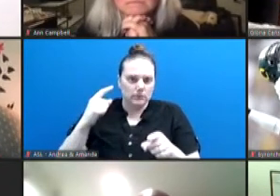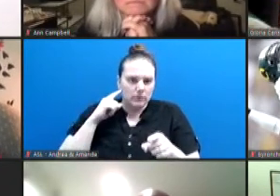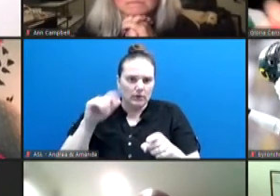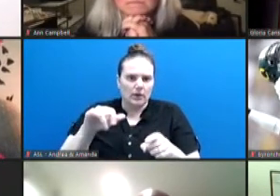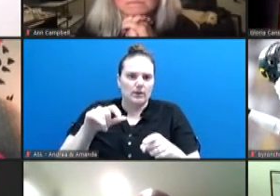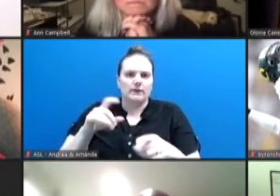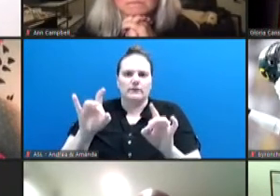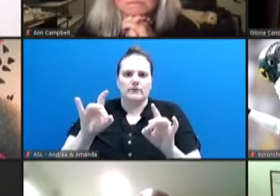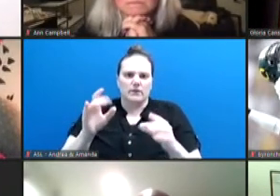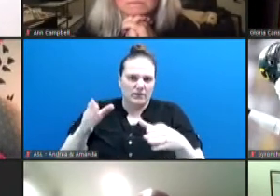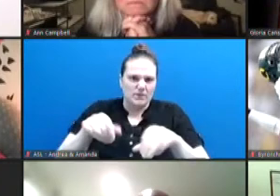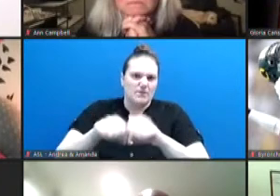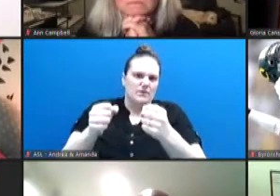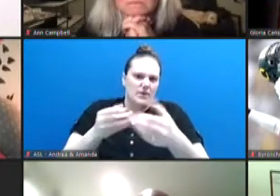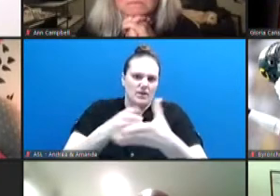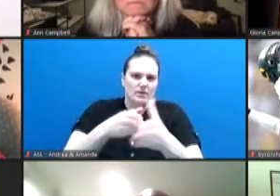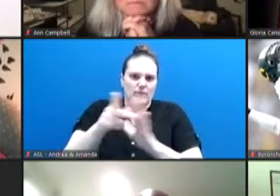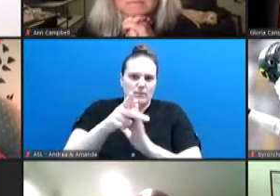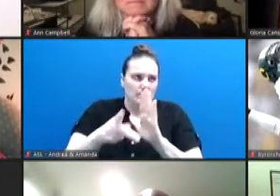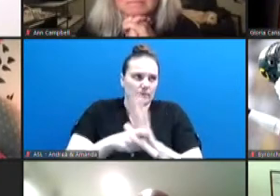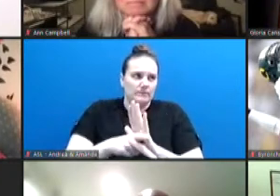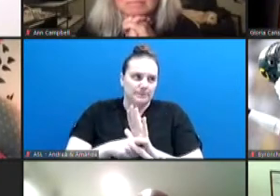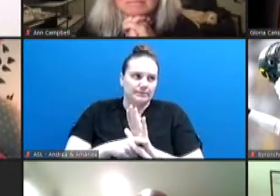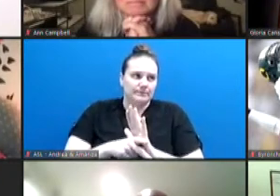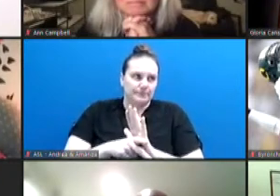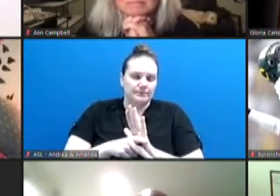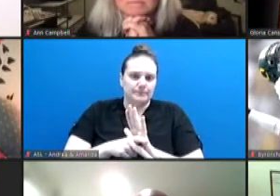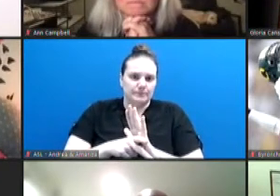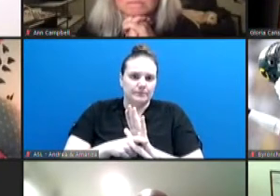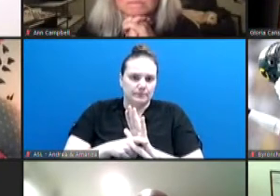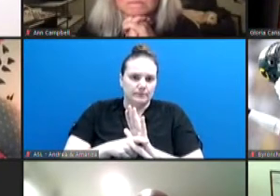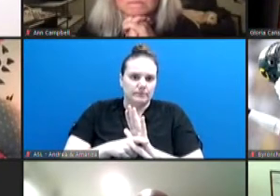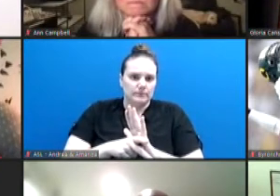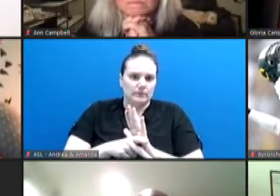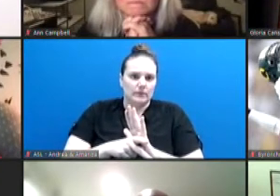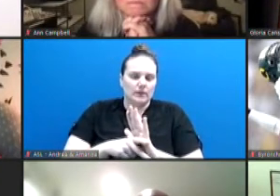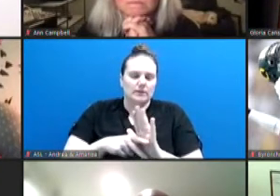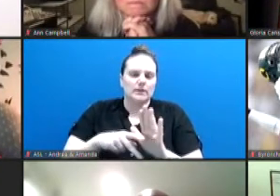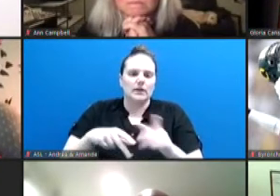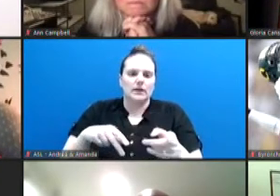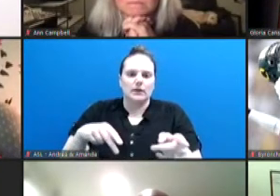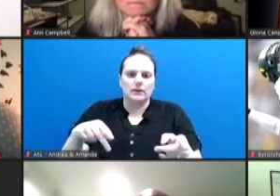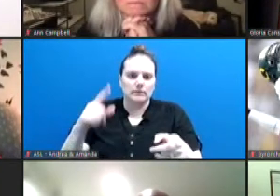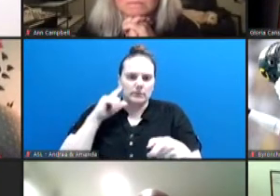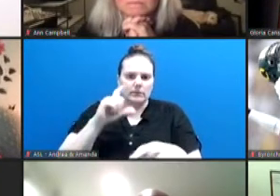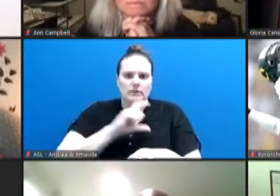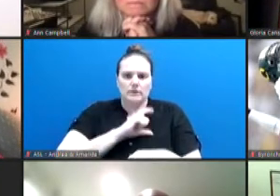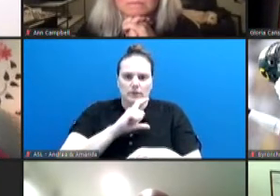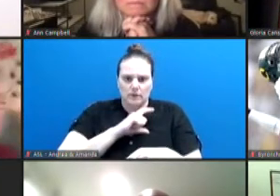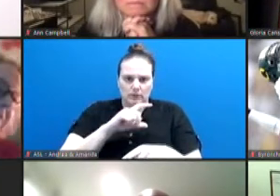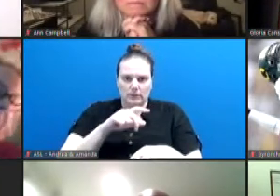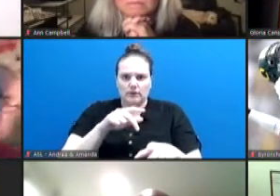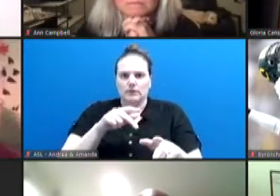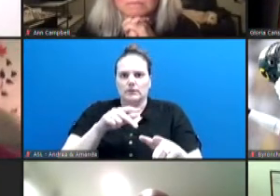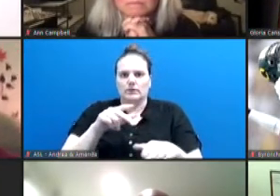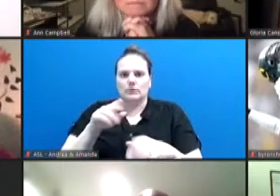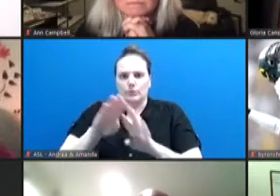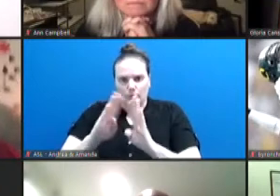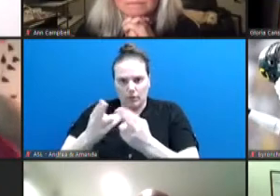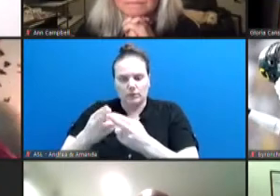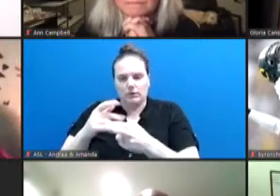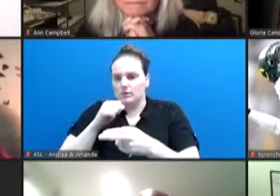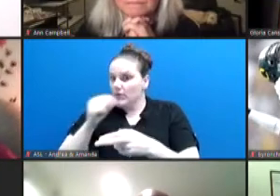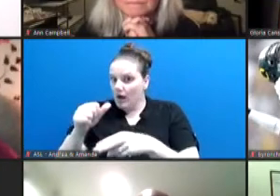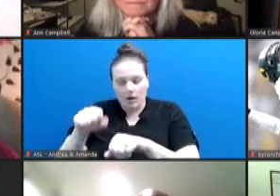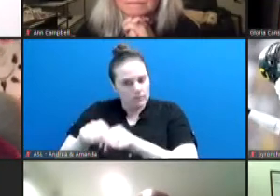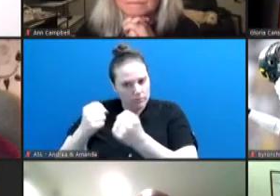violated policy, but that the Police Bureau did not find that those officers had violated